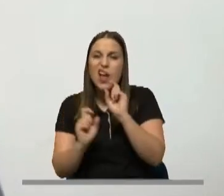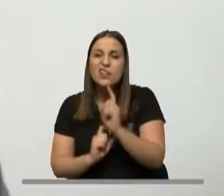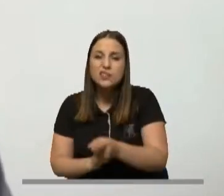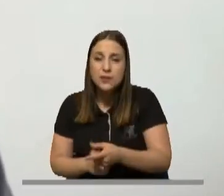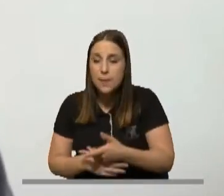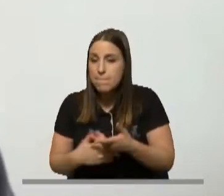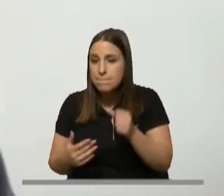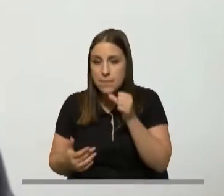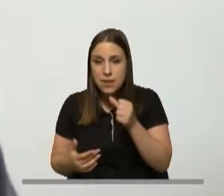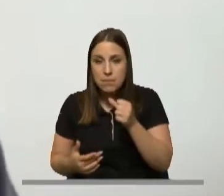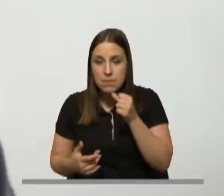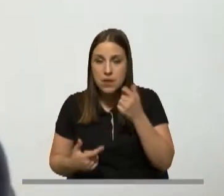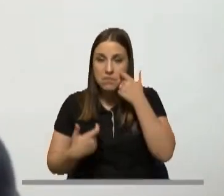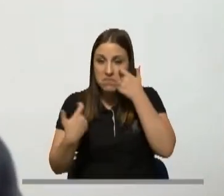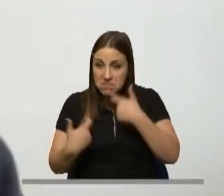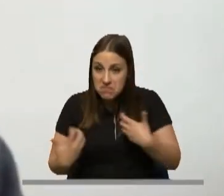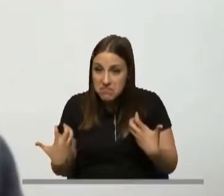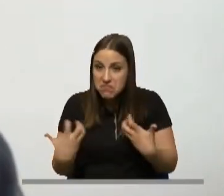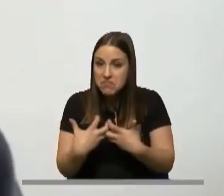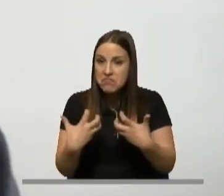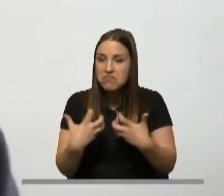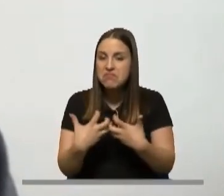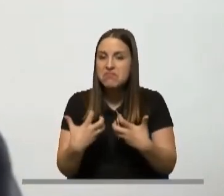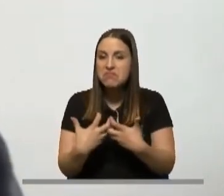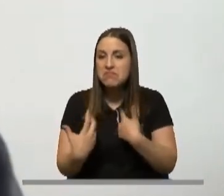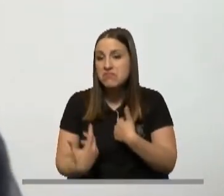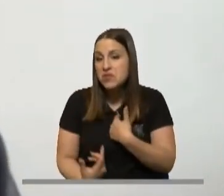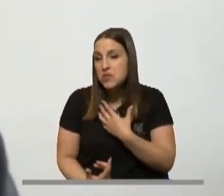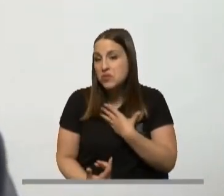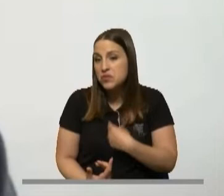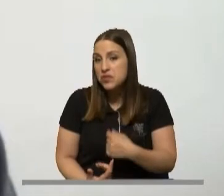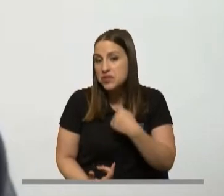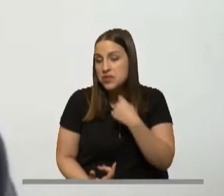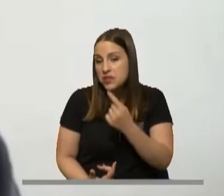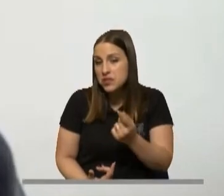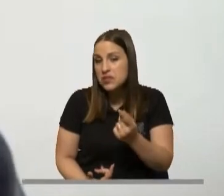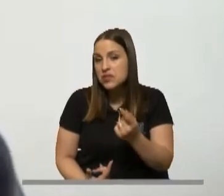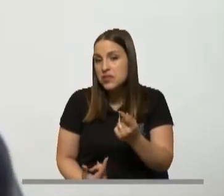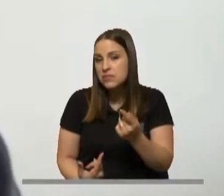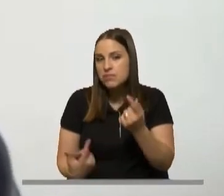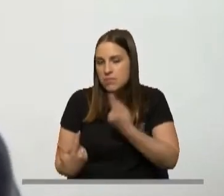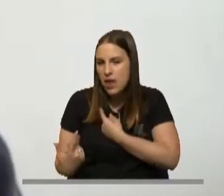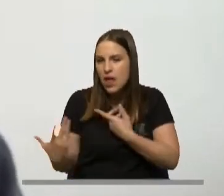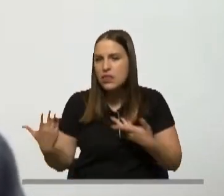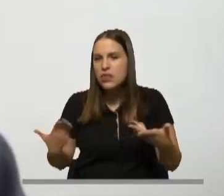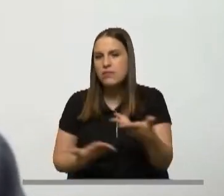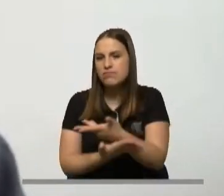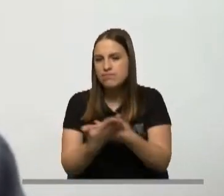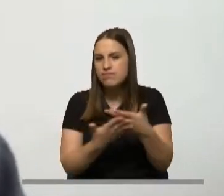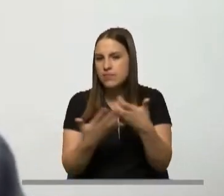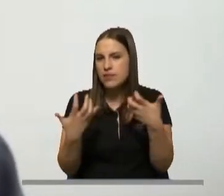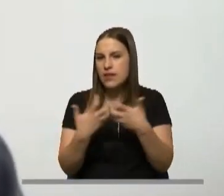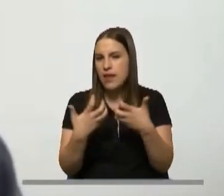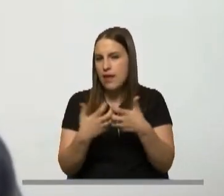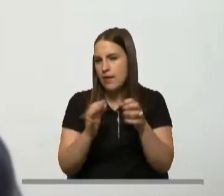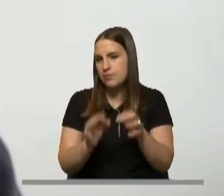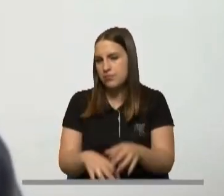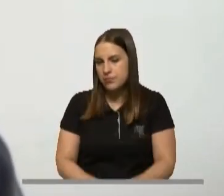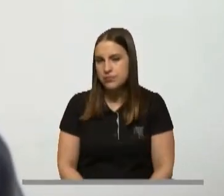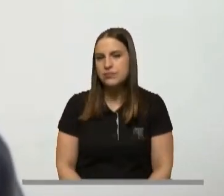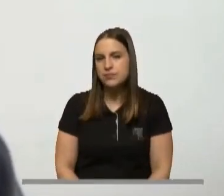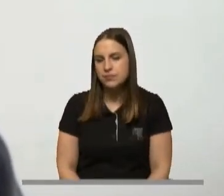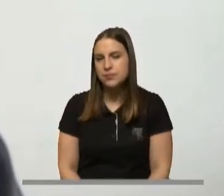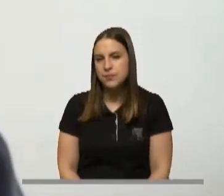A human world, I like to say, has to be a negotiable world.